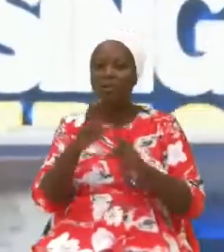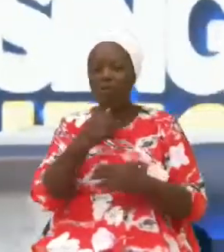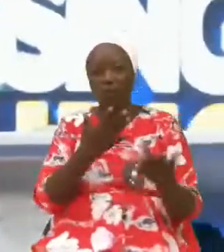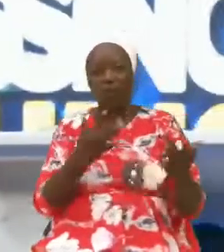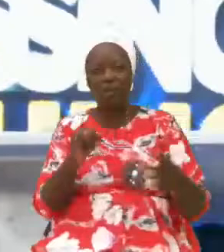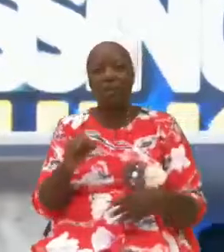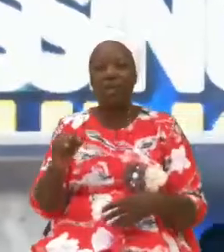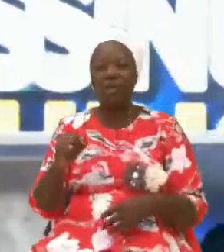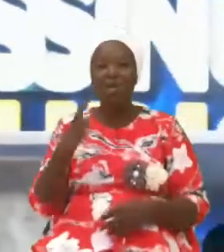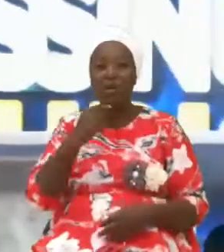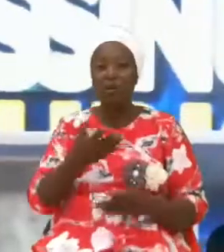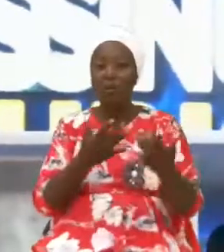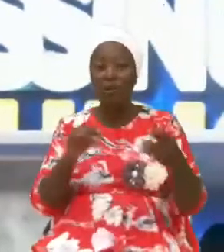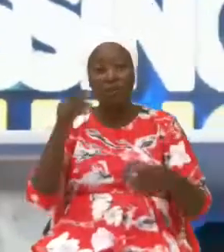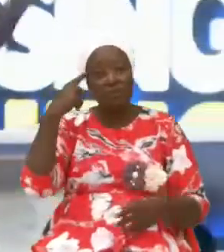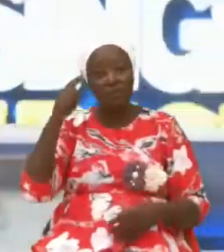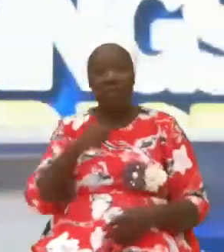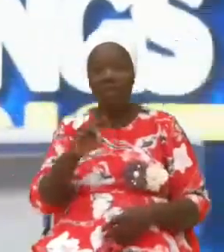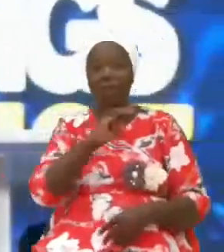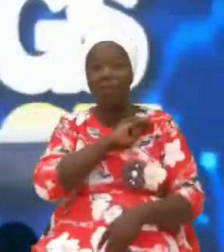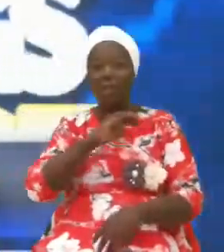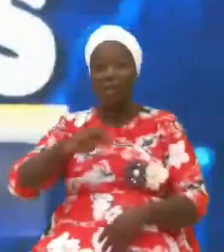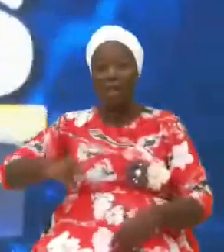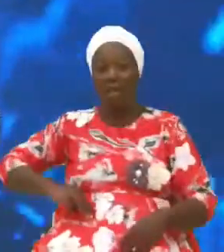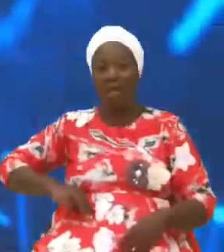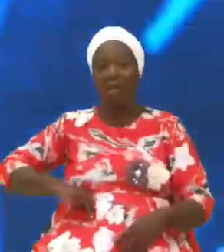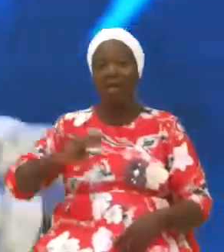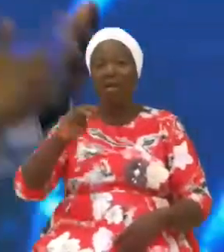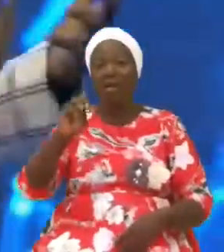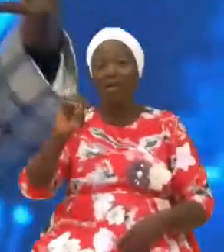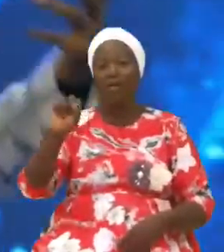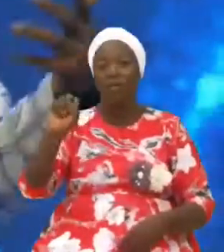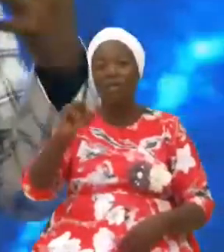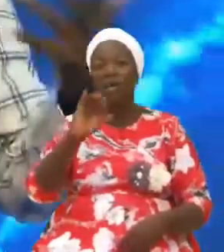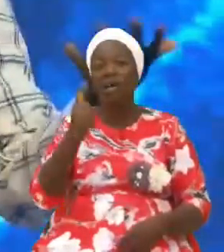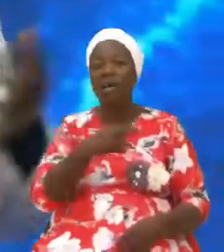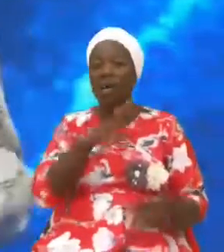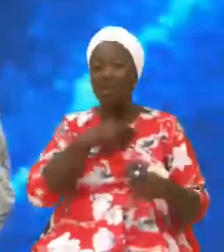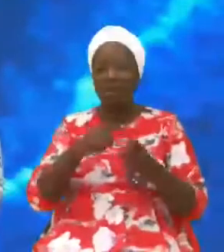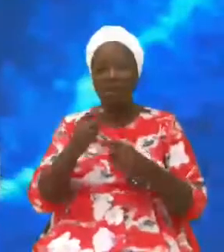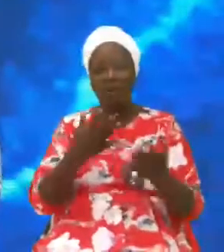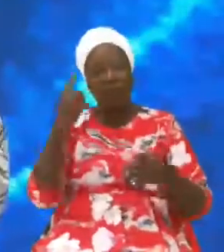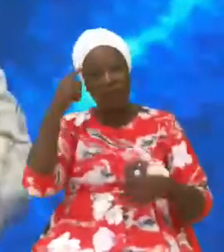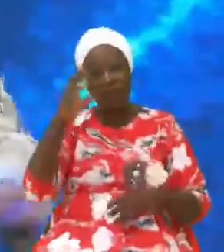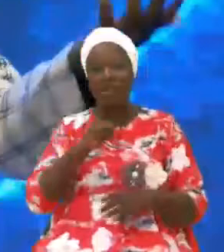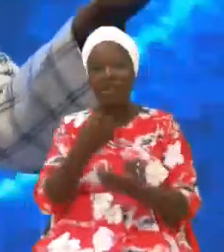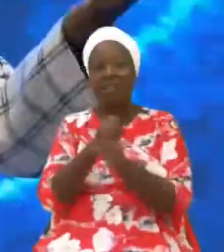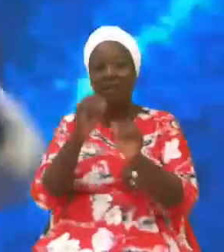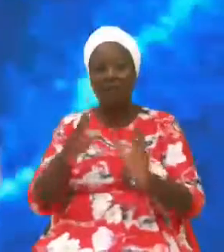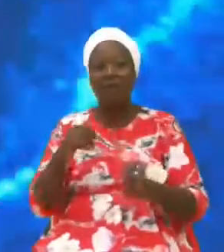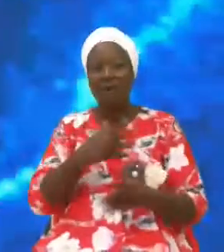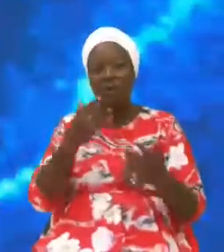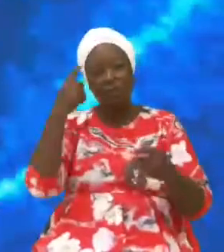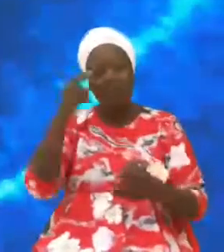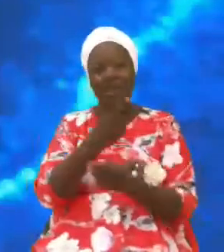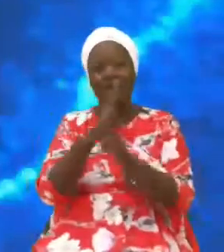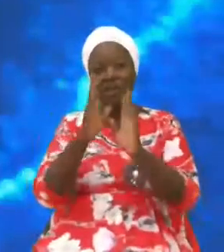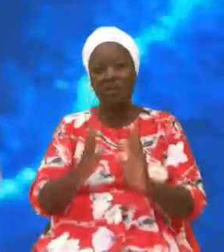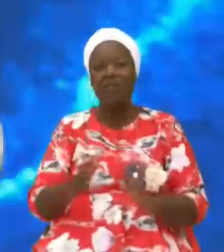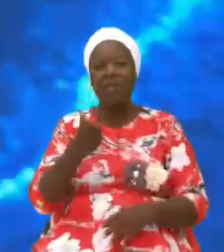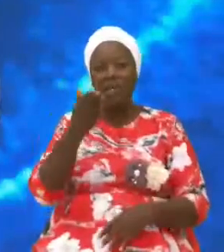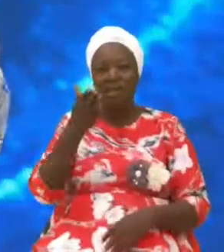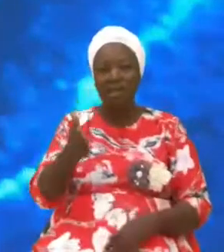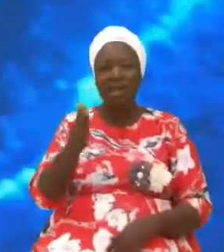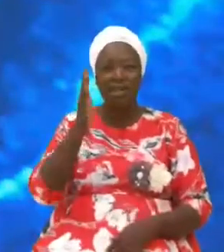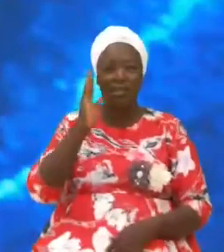showers of blessing. The people were waiting. They were waiting for the Messiah. They were waiting for the Savior. They